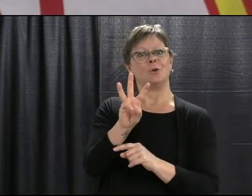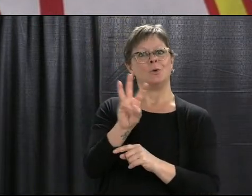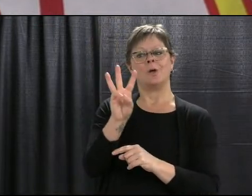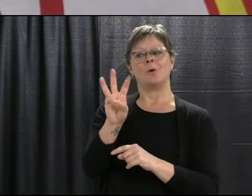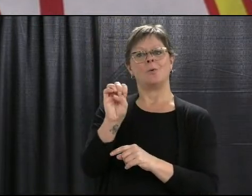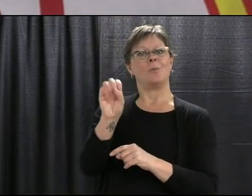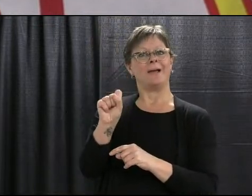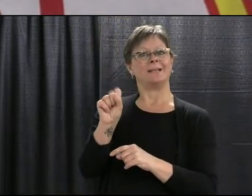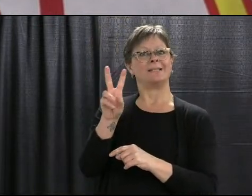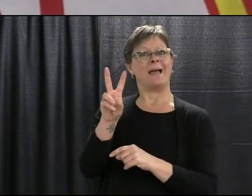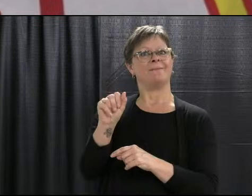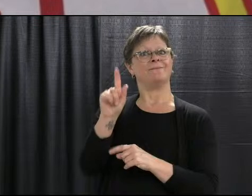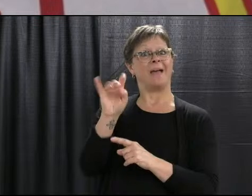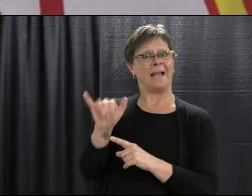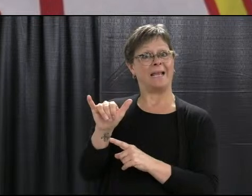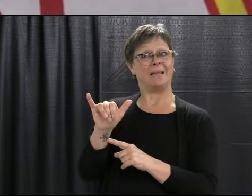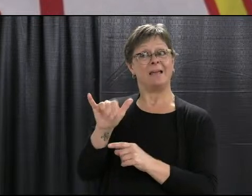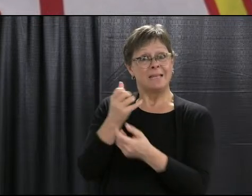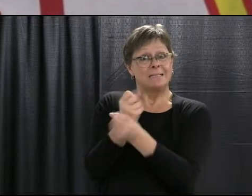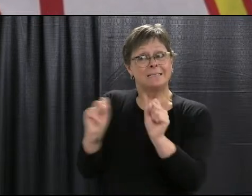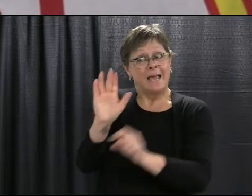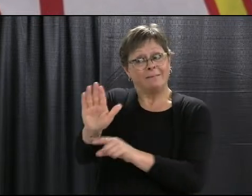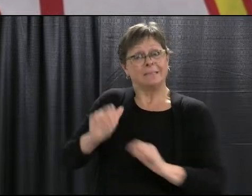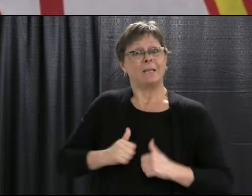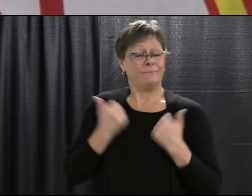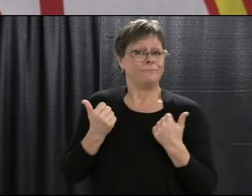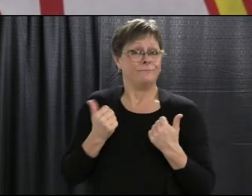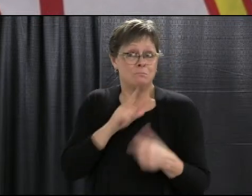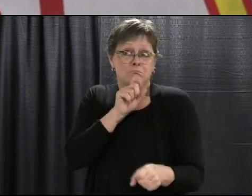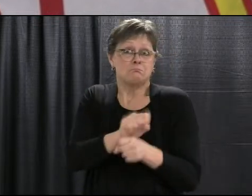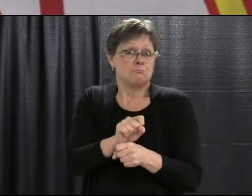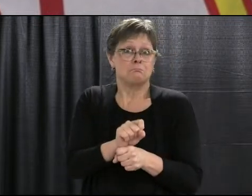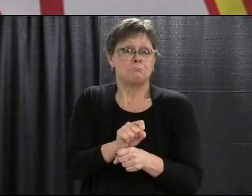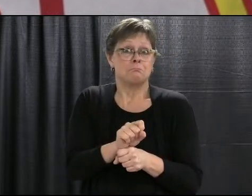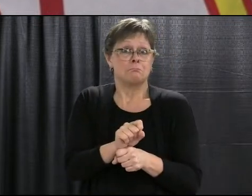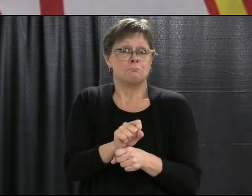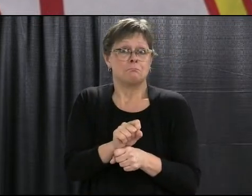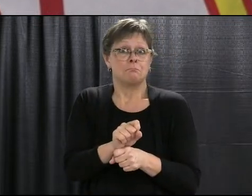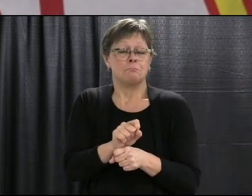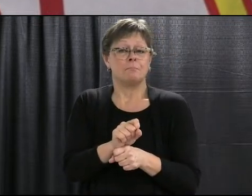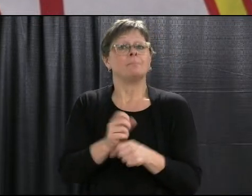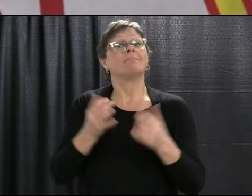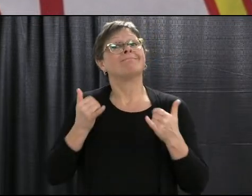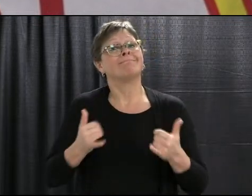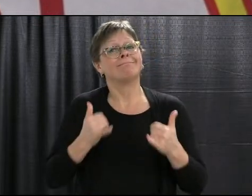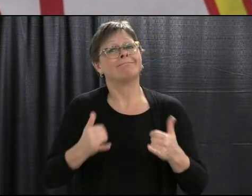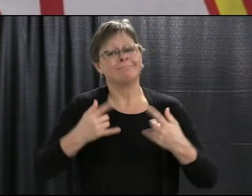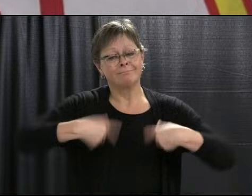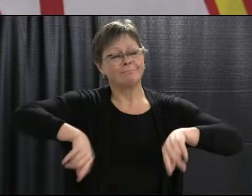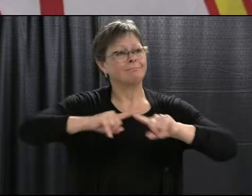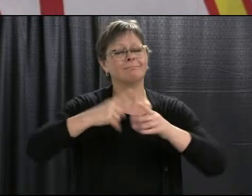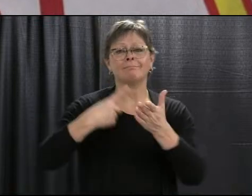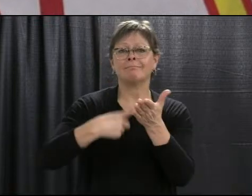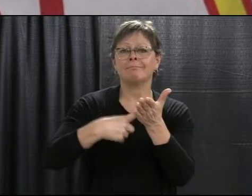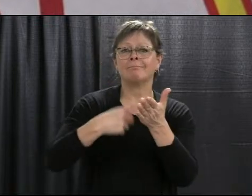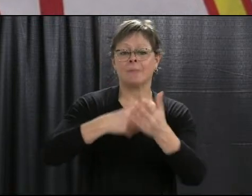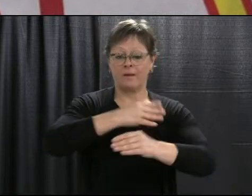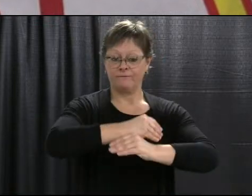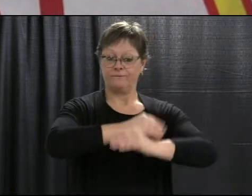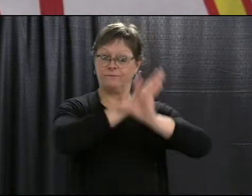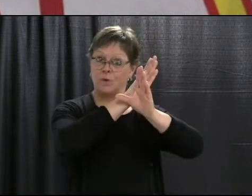life. The very thing we're talking about today, and the fact that a virtual